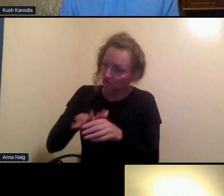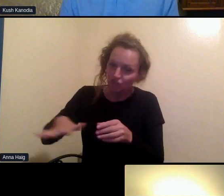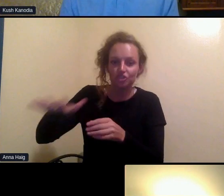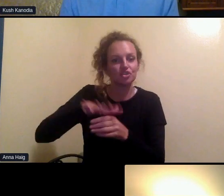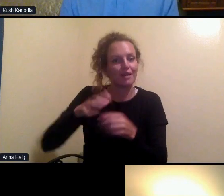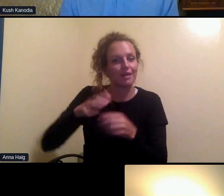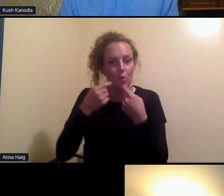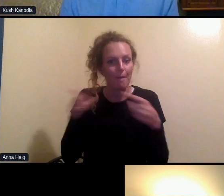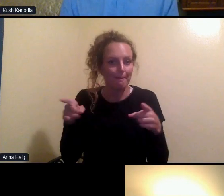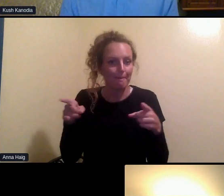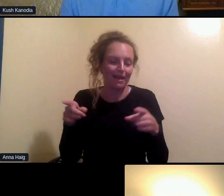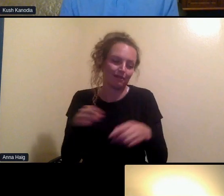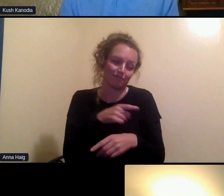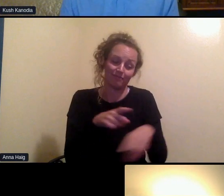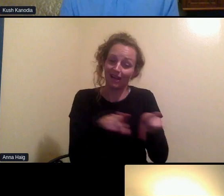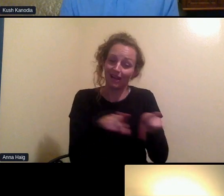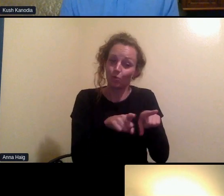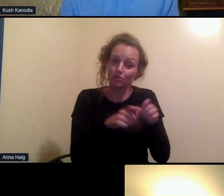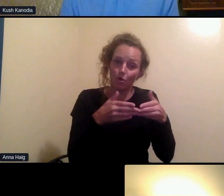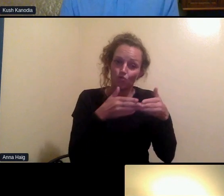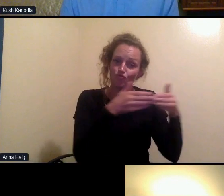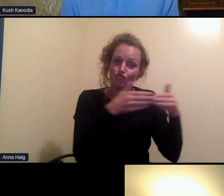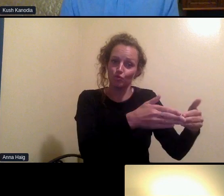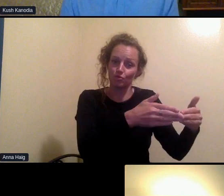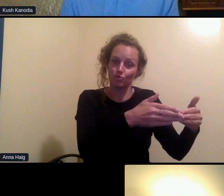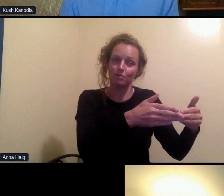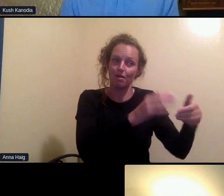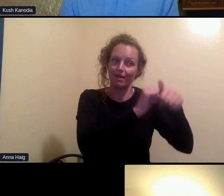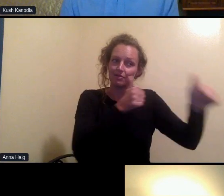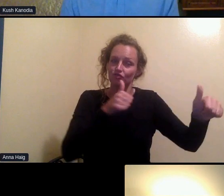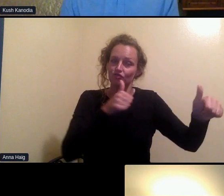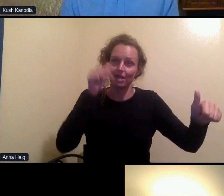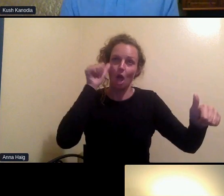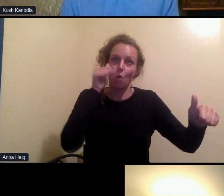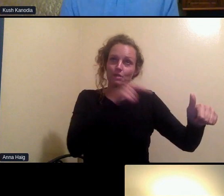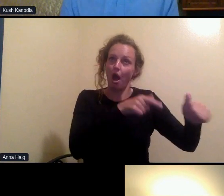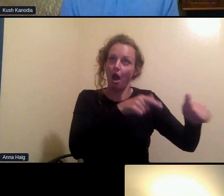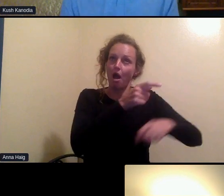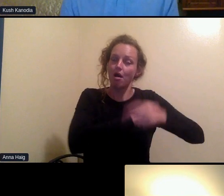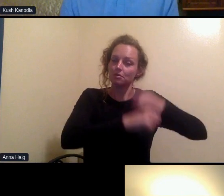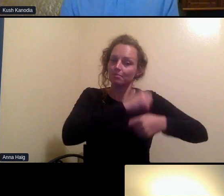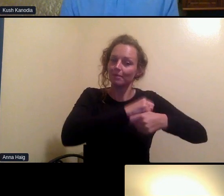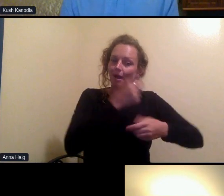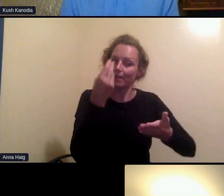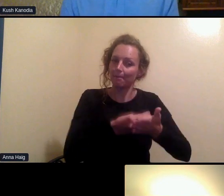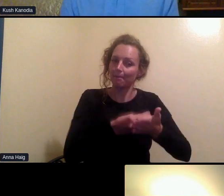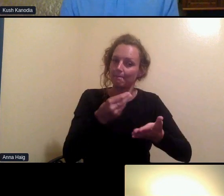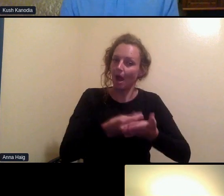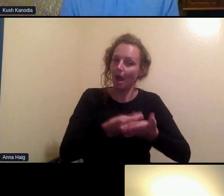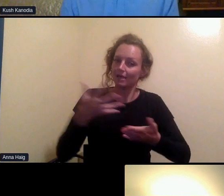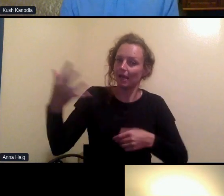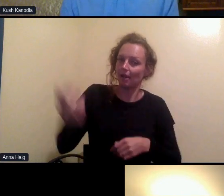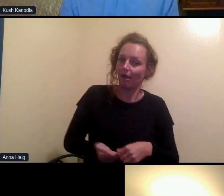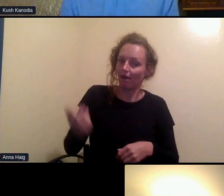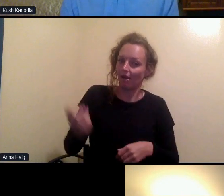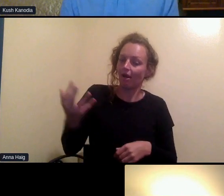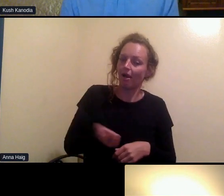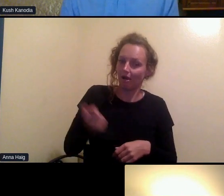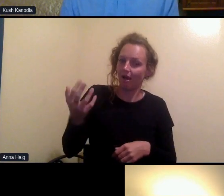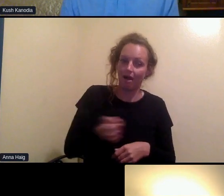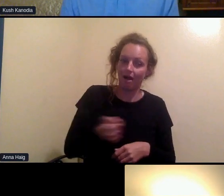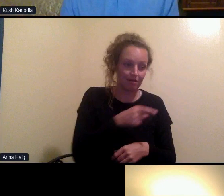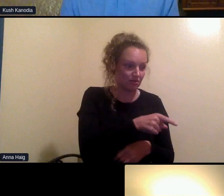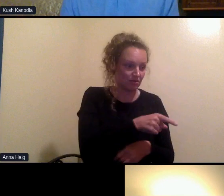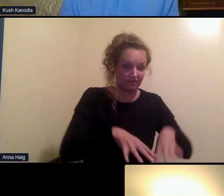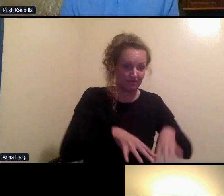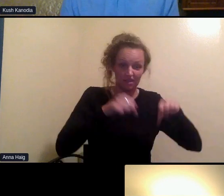dollars. And the cruise industry has always known that. It's they kind of hide it, but it's the truth. They're building more and more ships. Like this new ship is going to